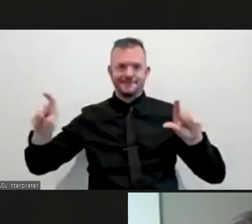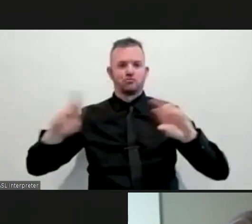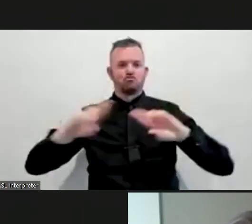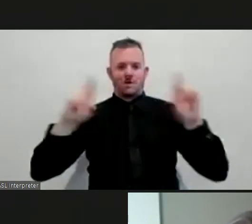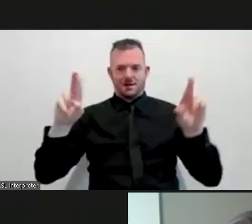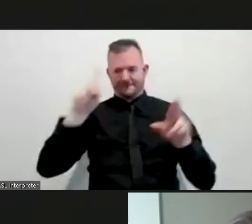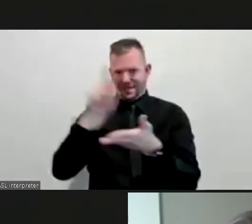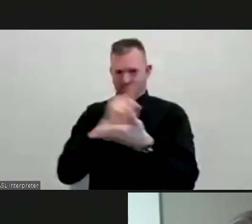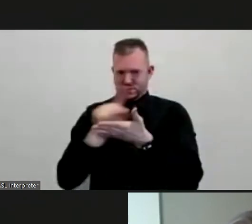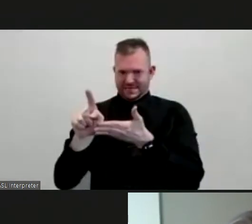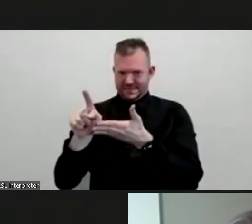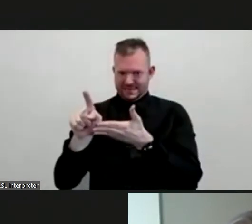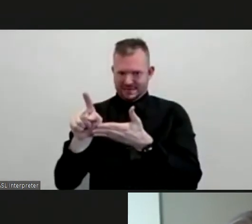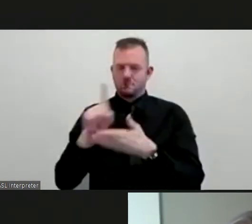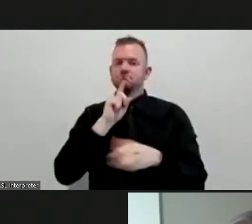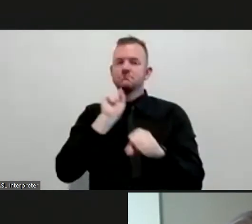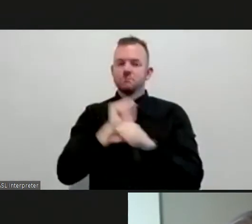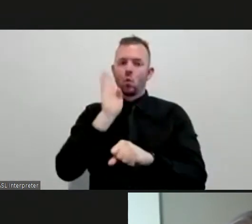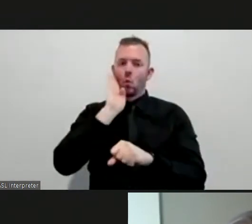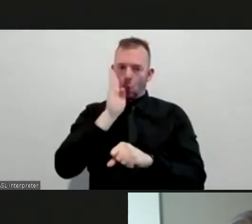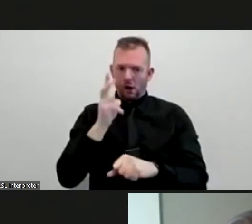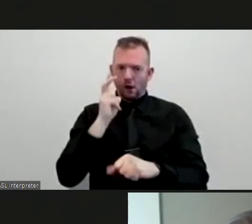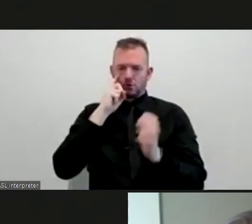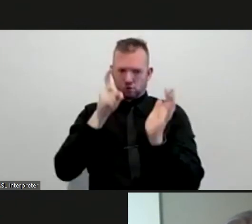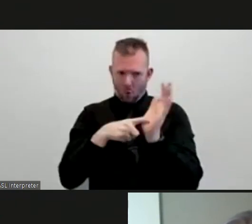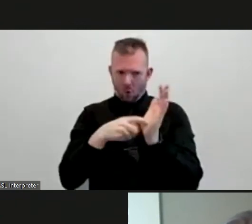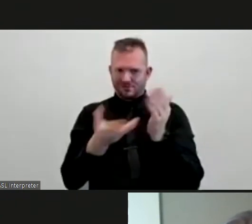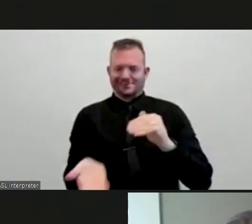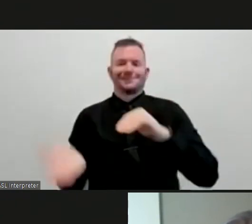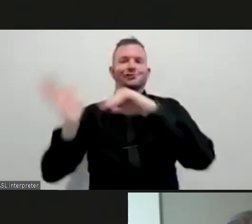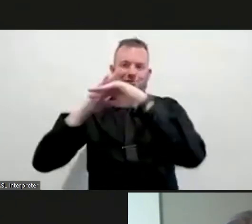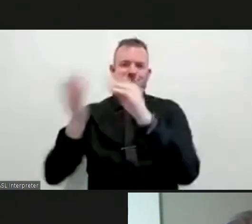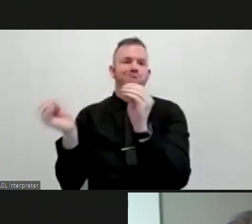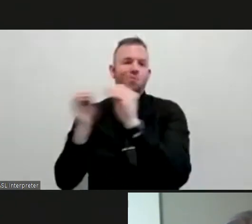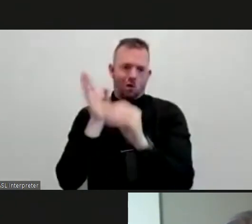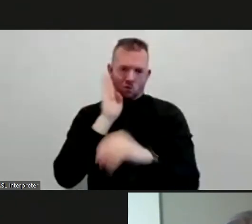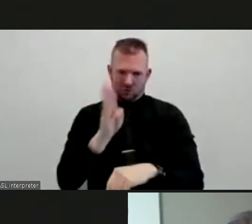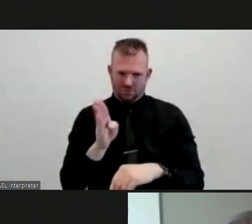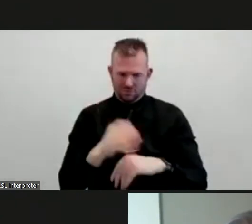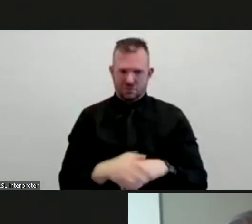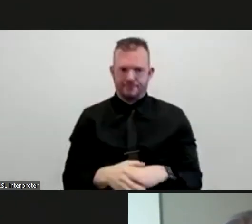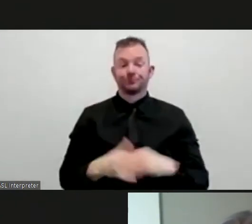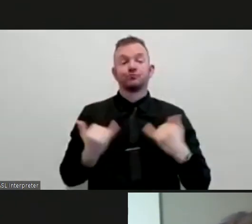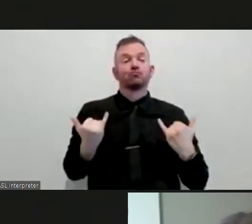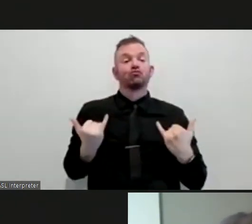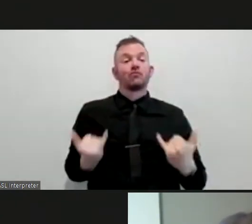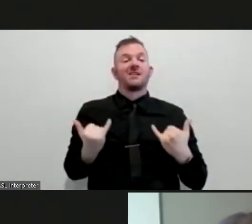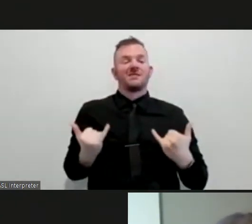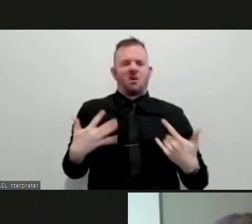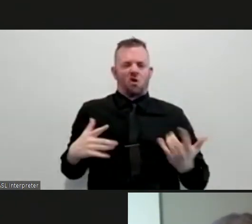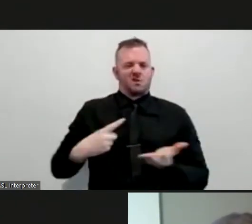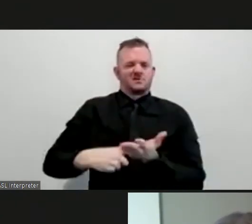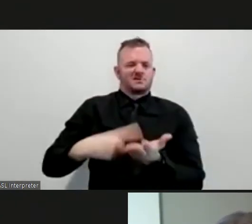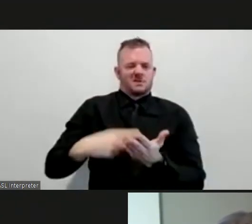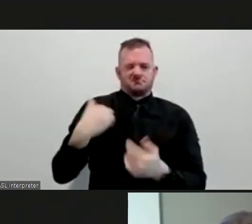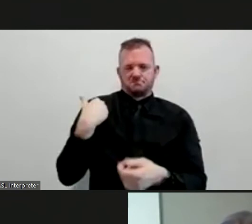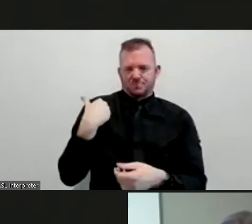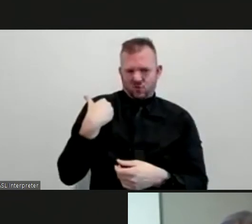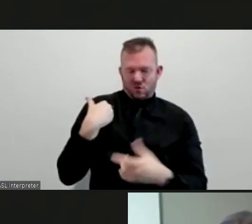Right now, like I've said before, that usually during flu season, the state easily